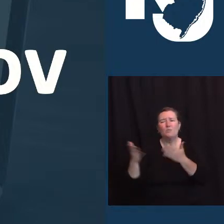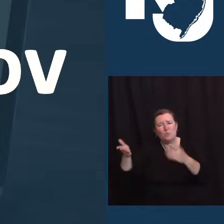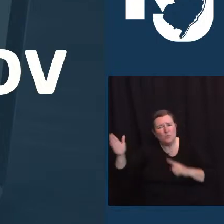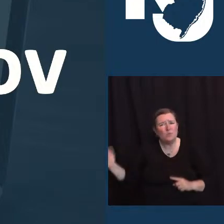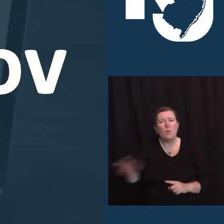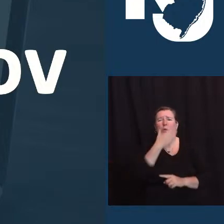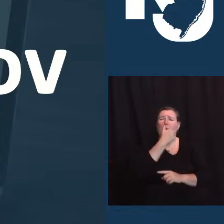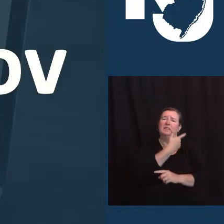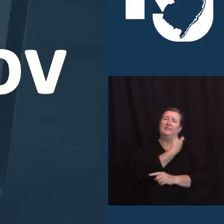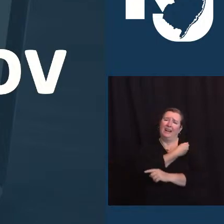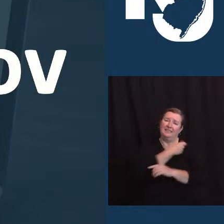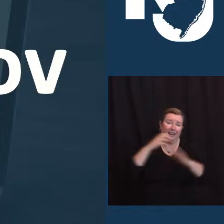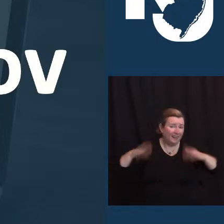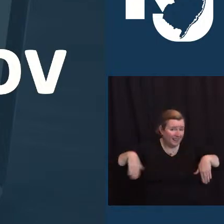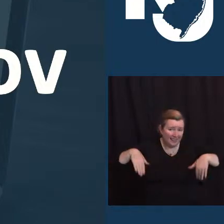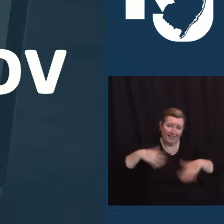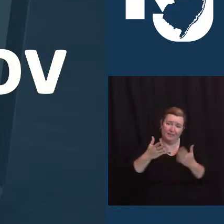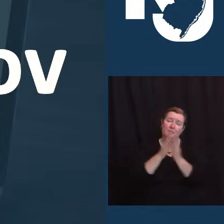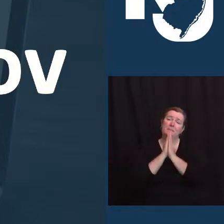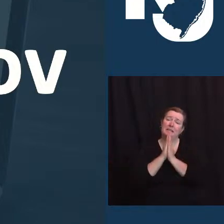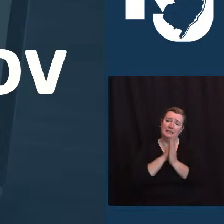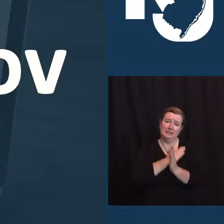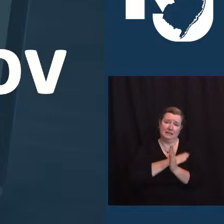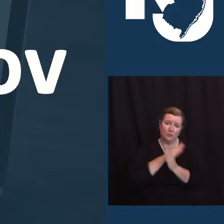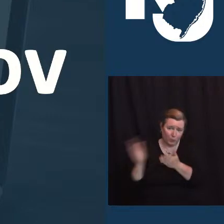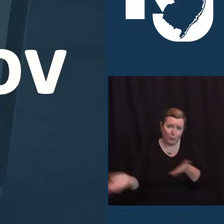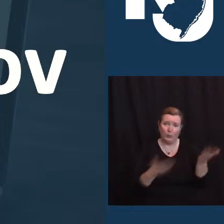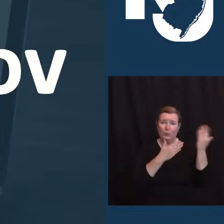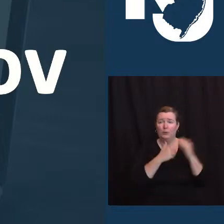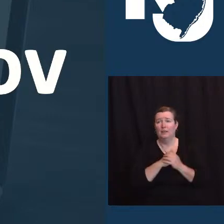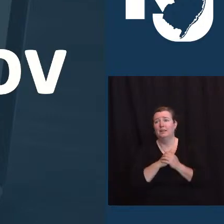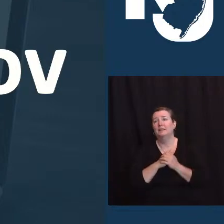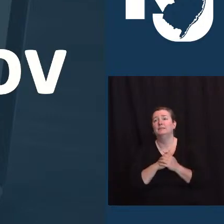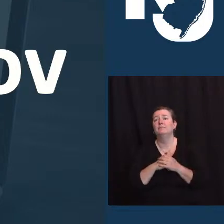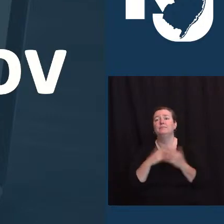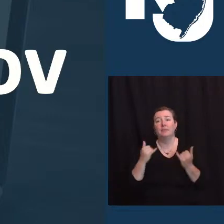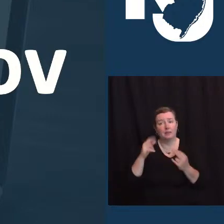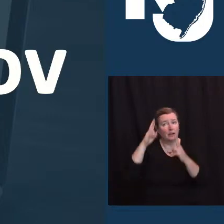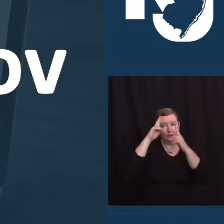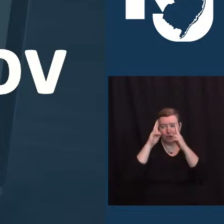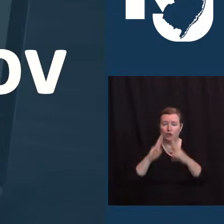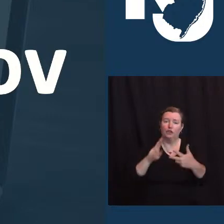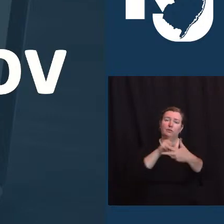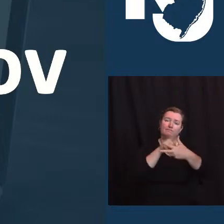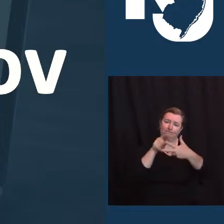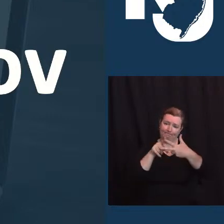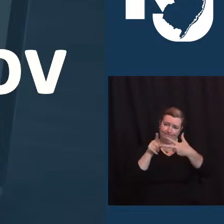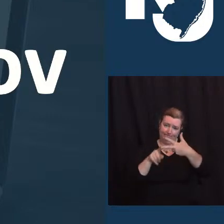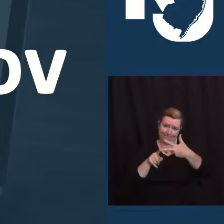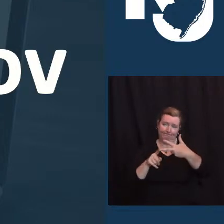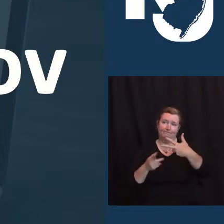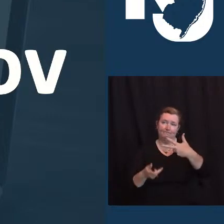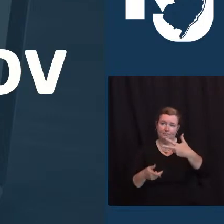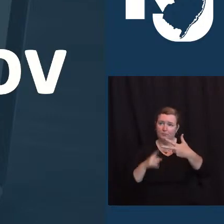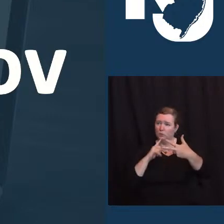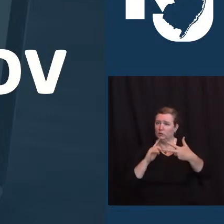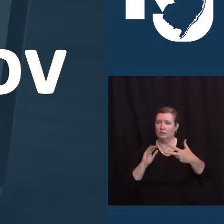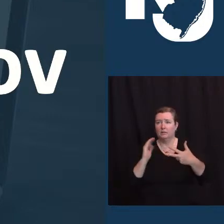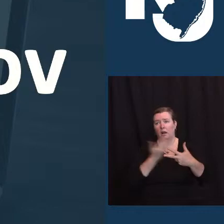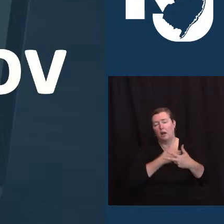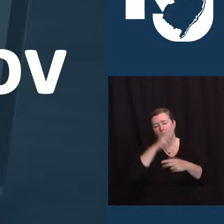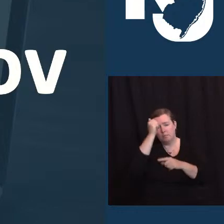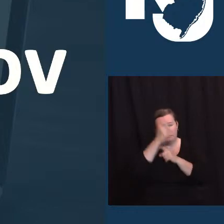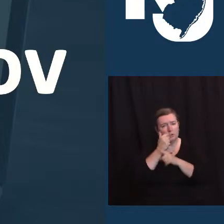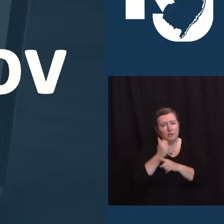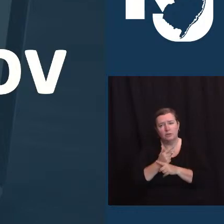vaccinated. Now, as we usually do, let's honor the lives of 3 more of our blessed brothers and sisters from